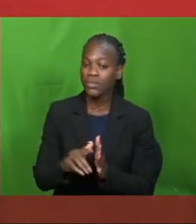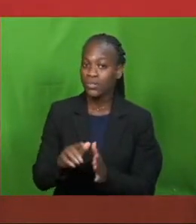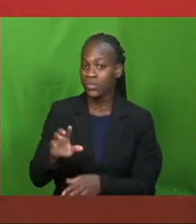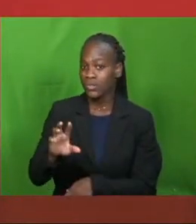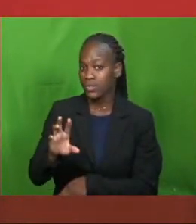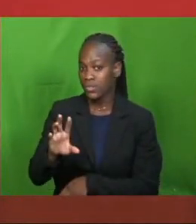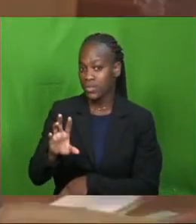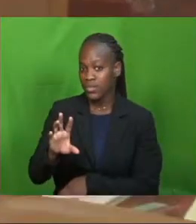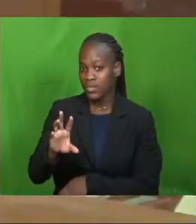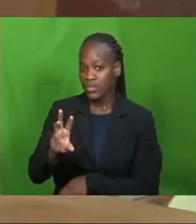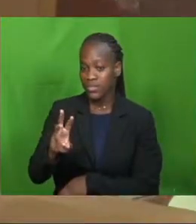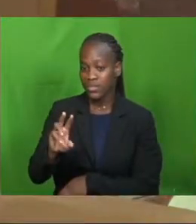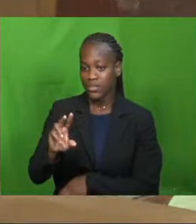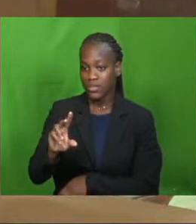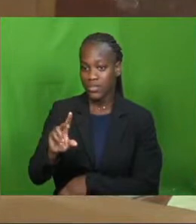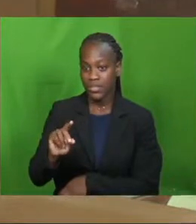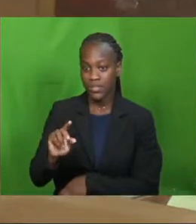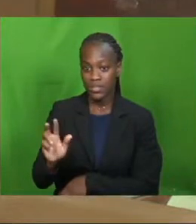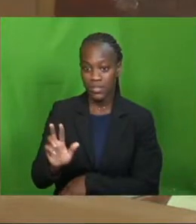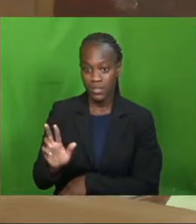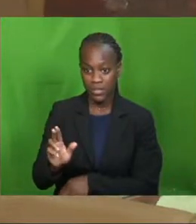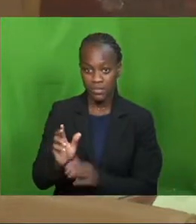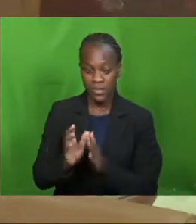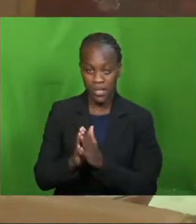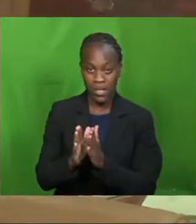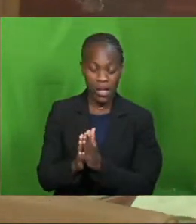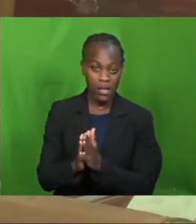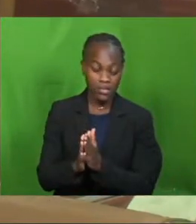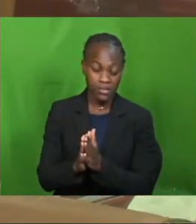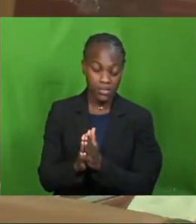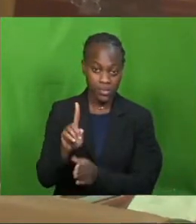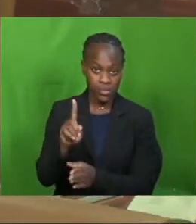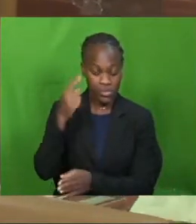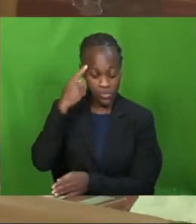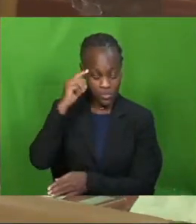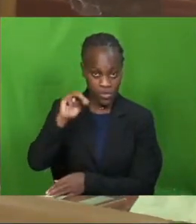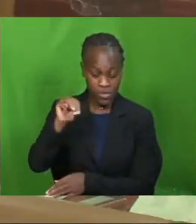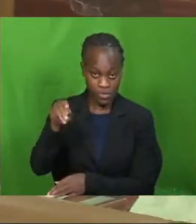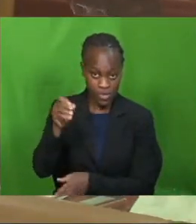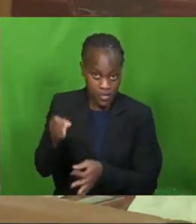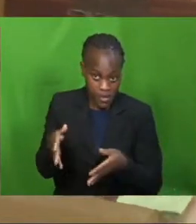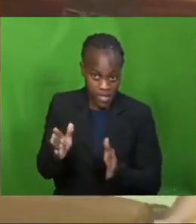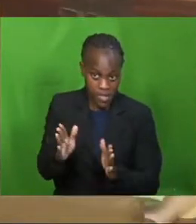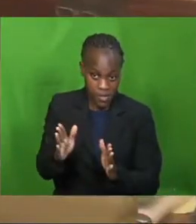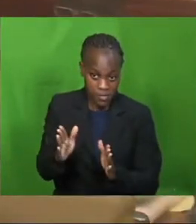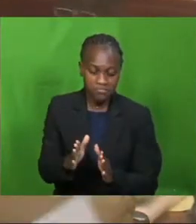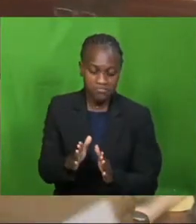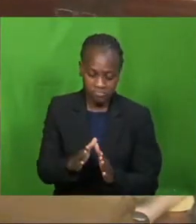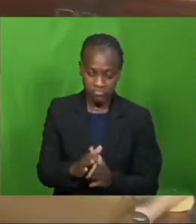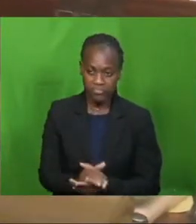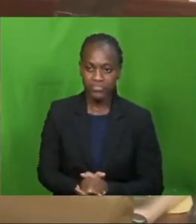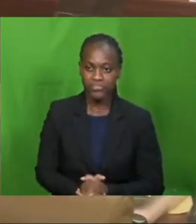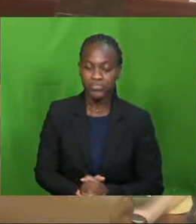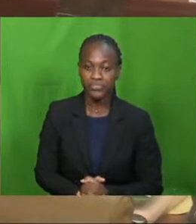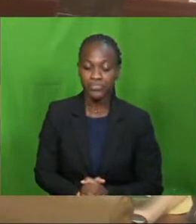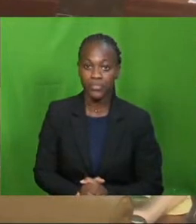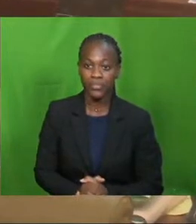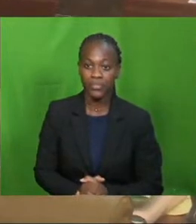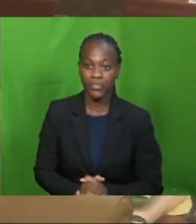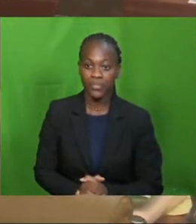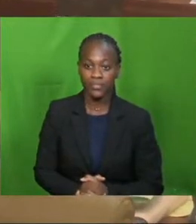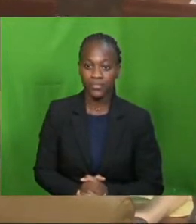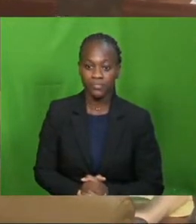on behalf of a member who is absent. If you permit me, Mr. Speaker, I'll go on. Very well. Thank you. Mr. Speaker,